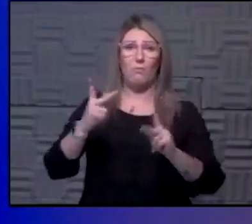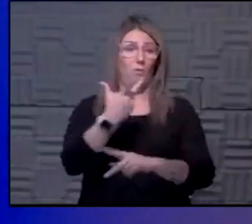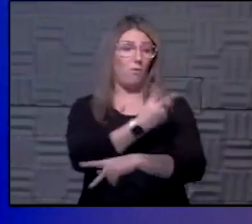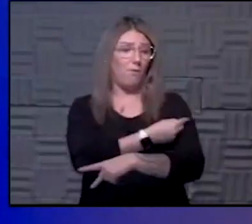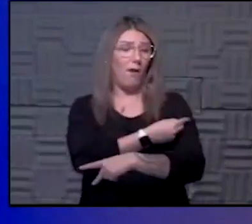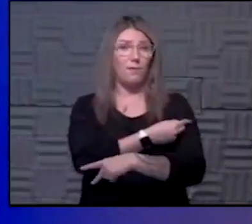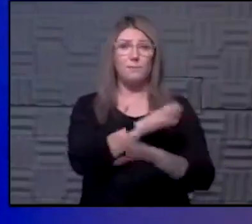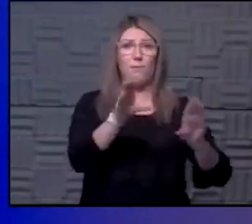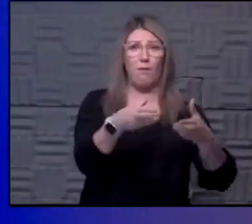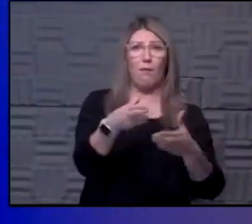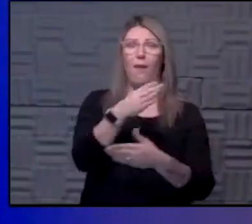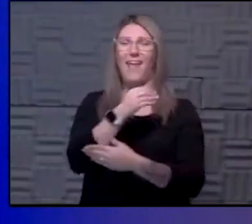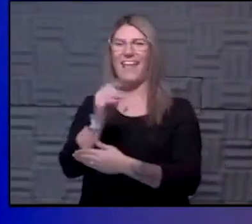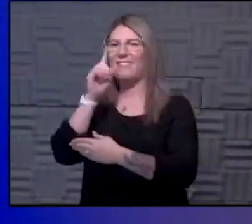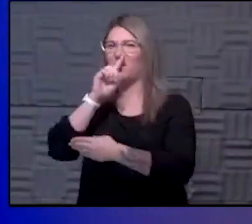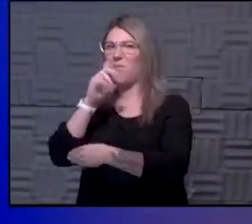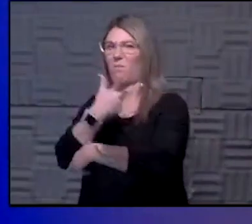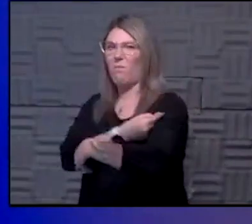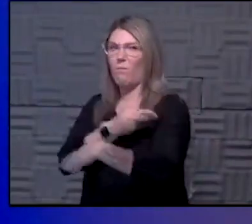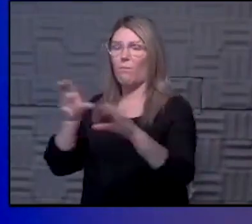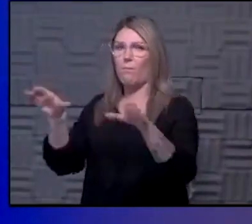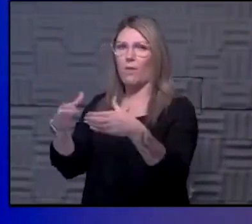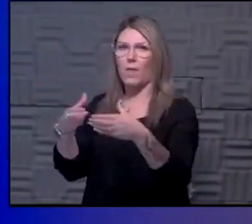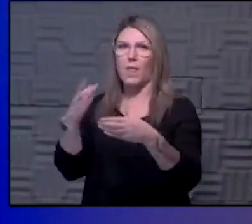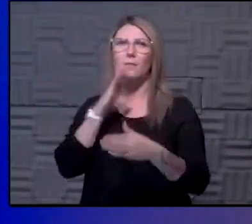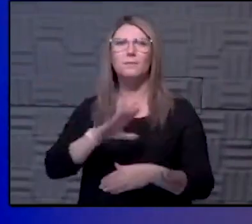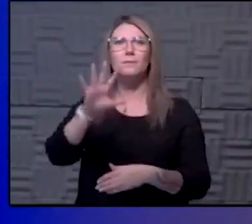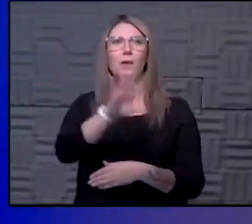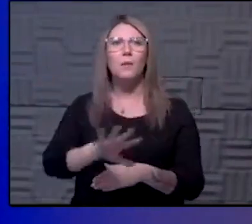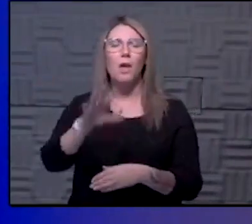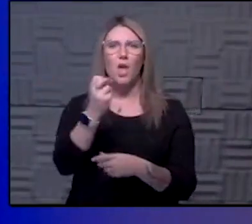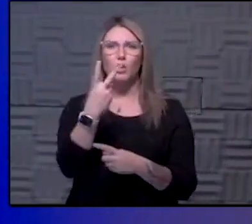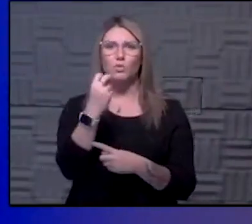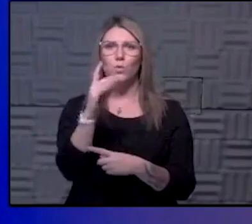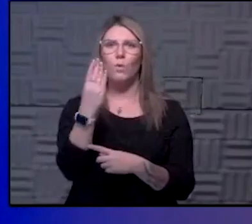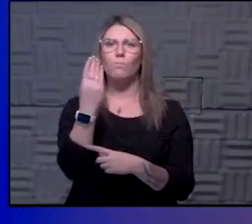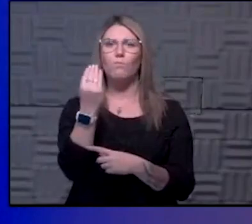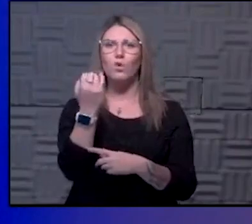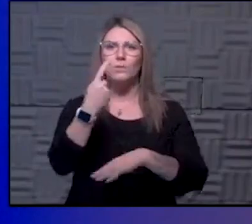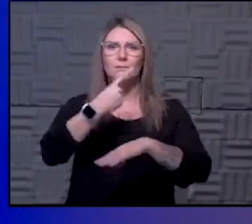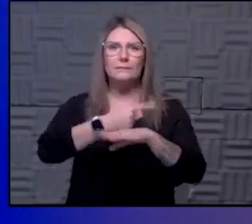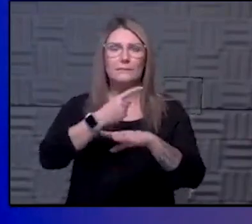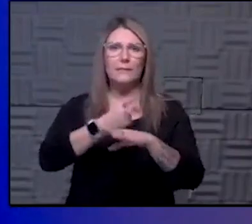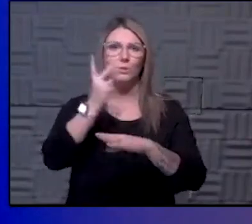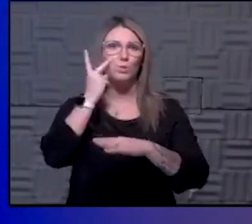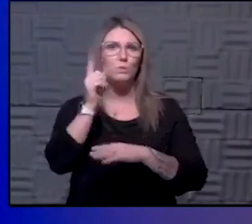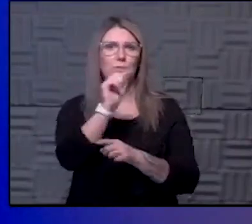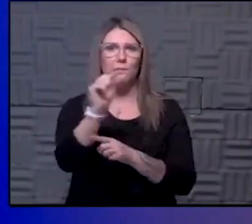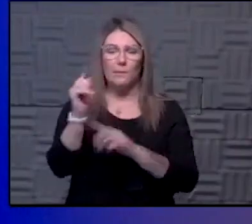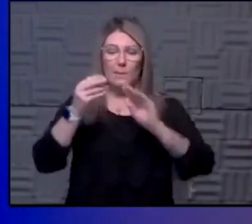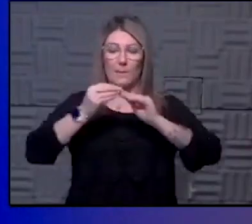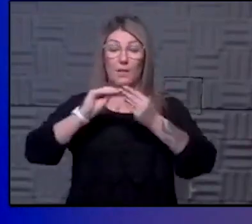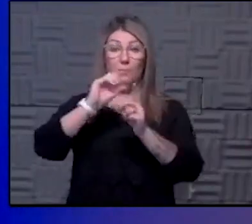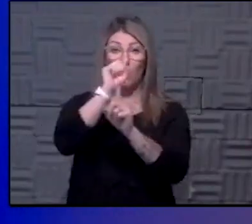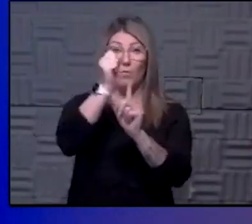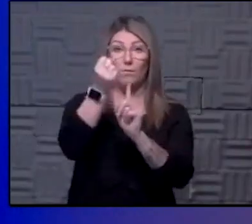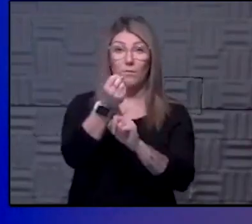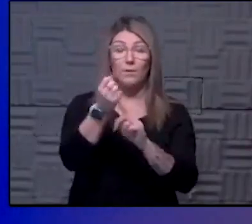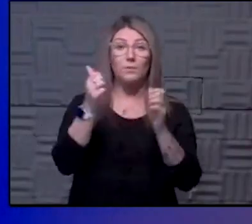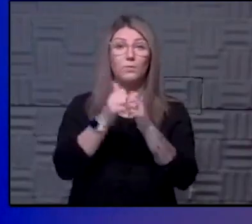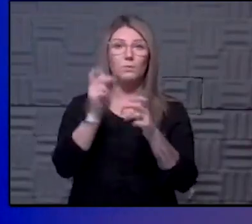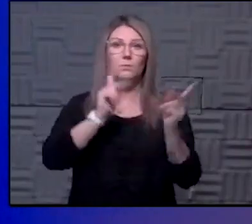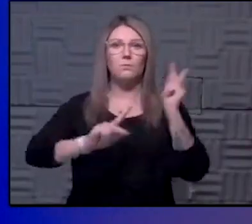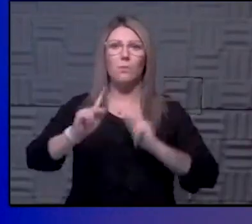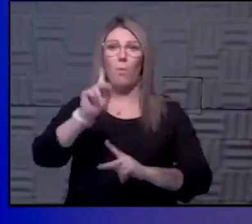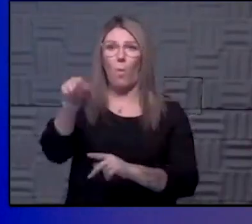and really I think it's still about at that 12 to 14 day mark when you see those numbers of cases in the people who